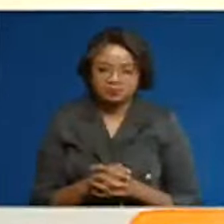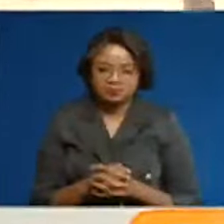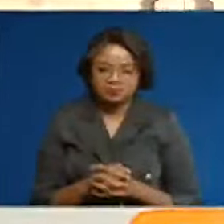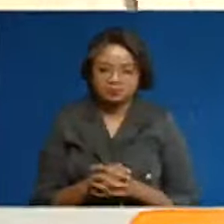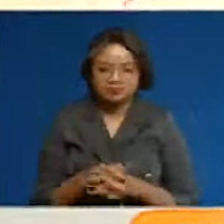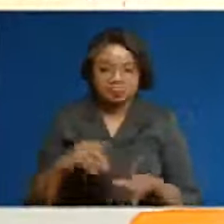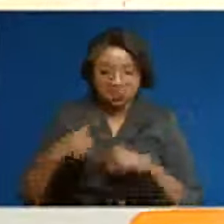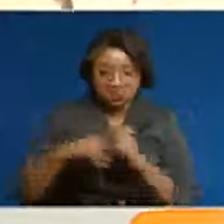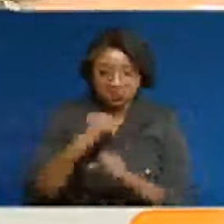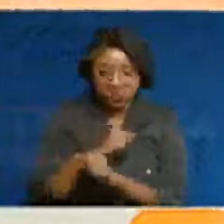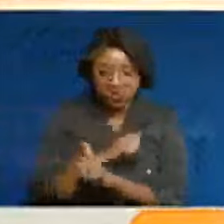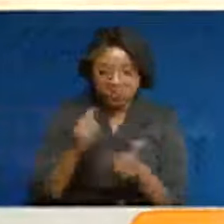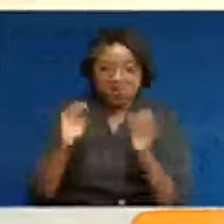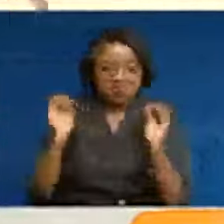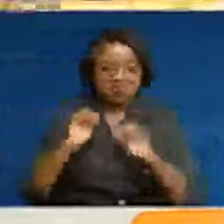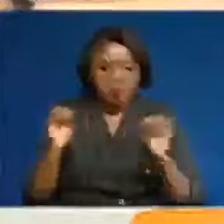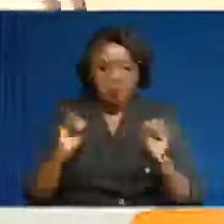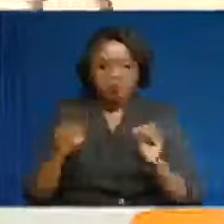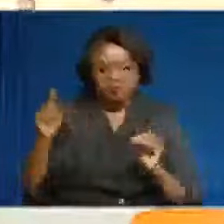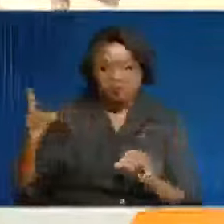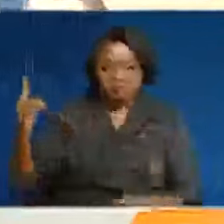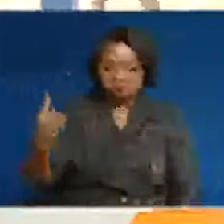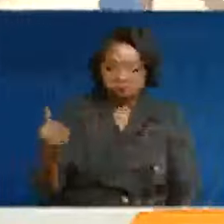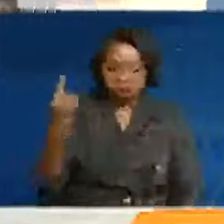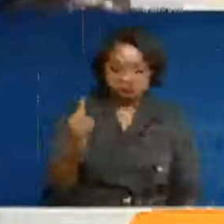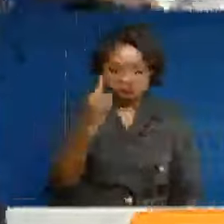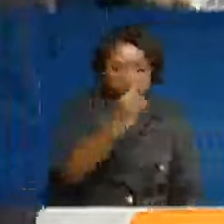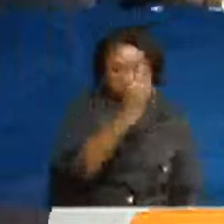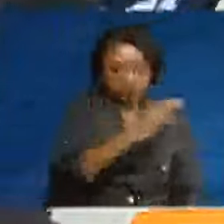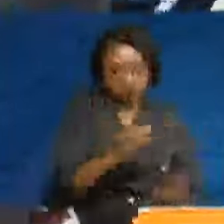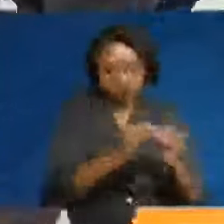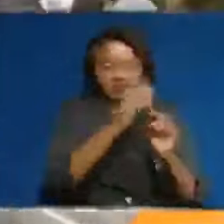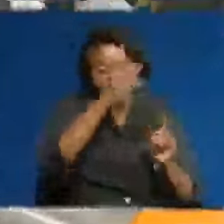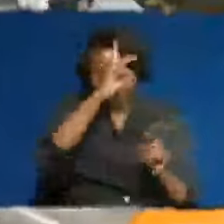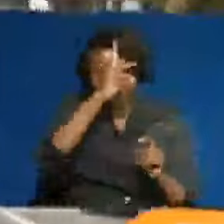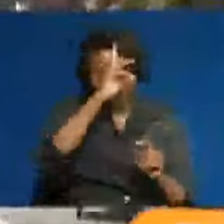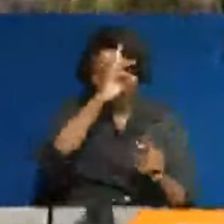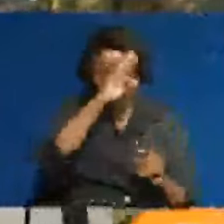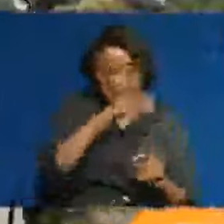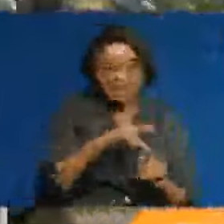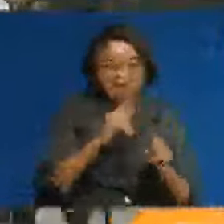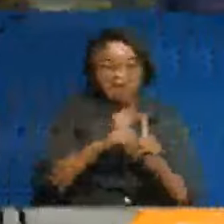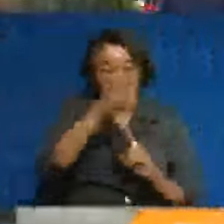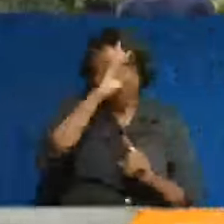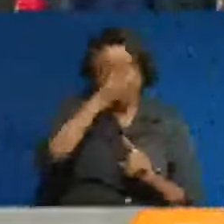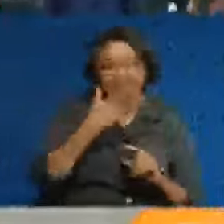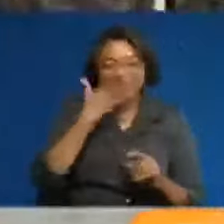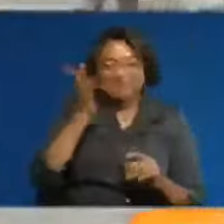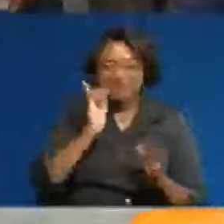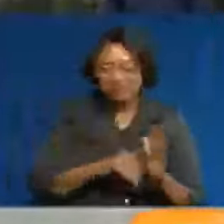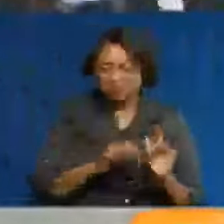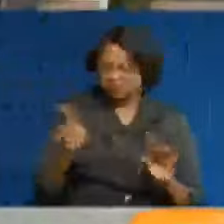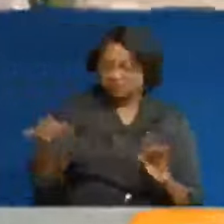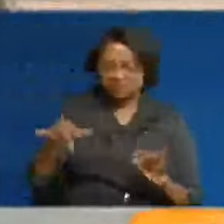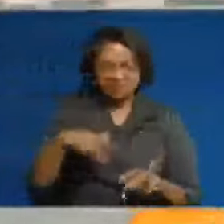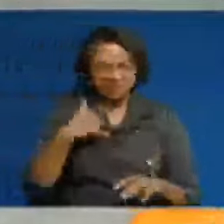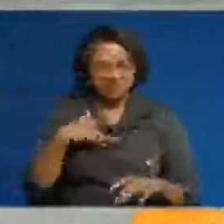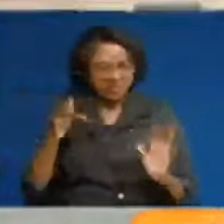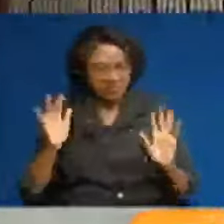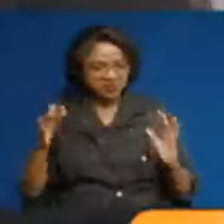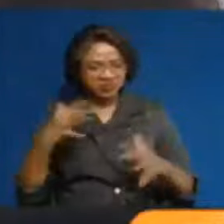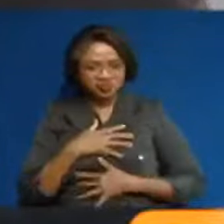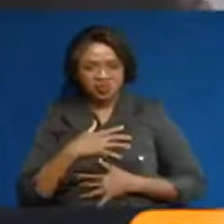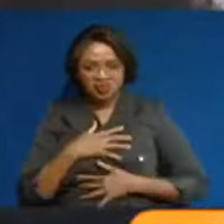This is what Zaha sought to address with the police when she made that walk. But the police response was so chilling, it stopped her